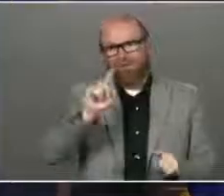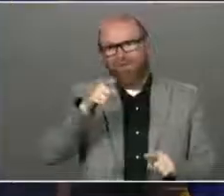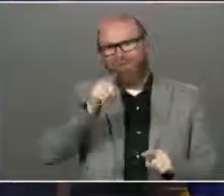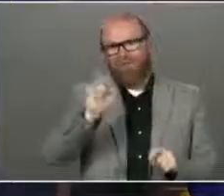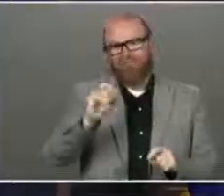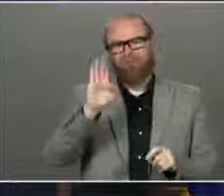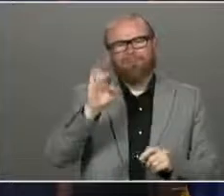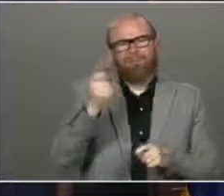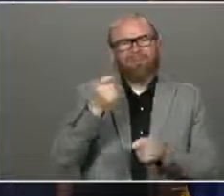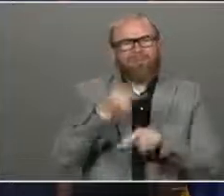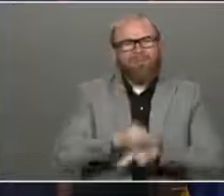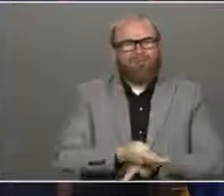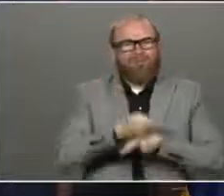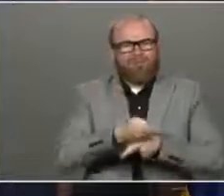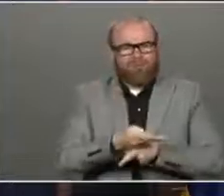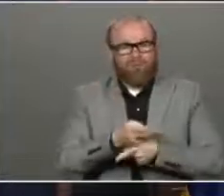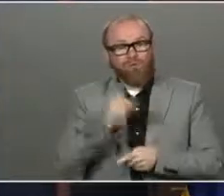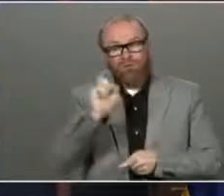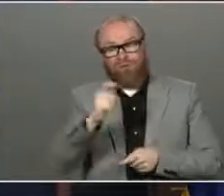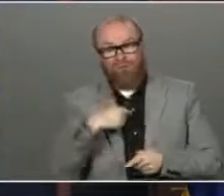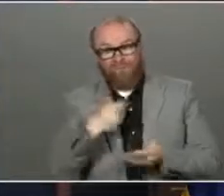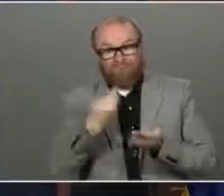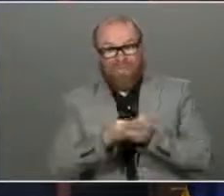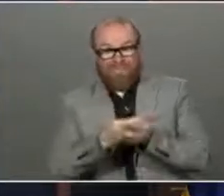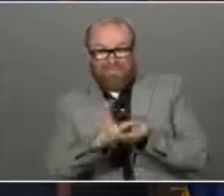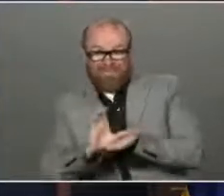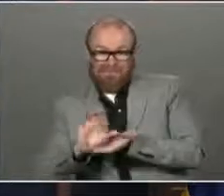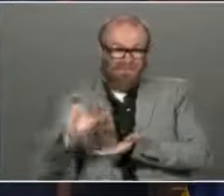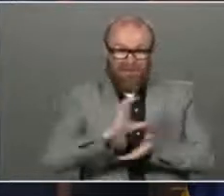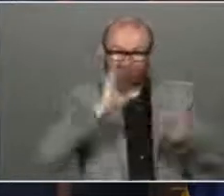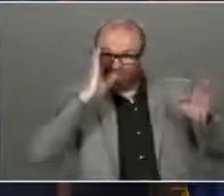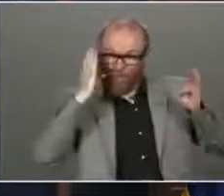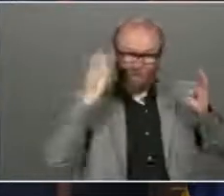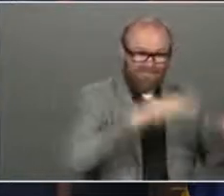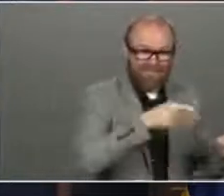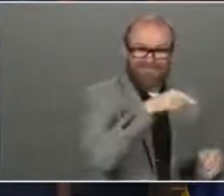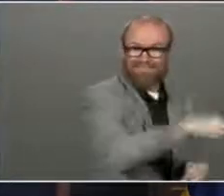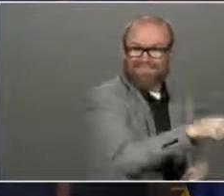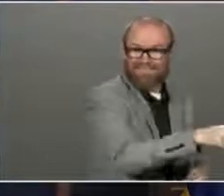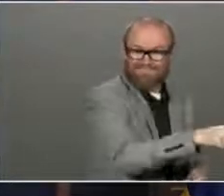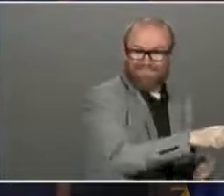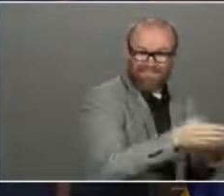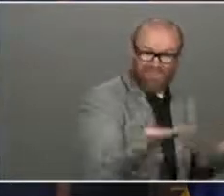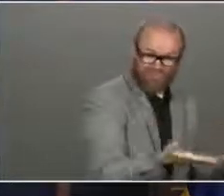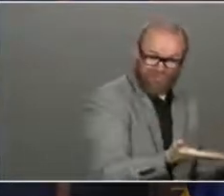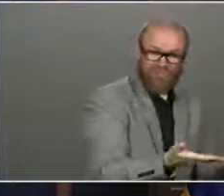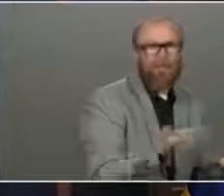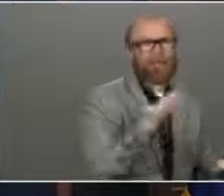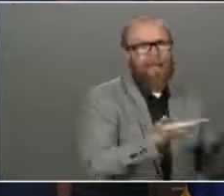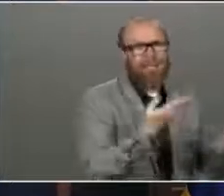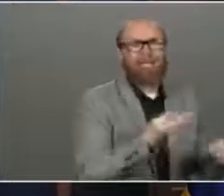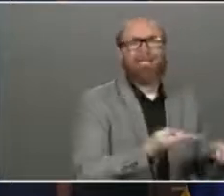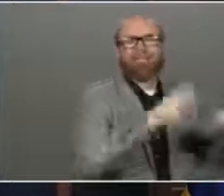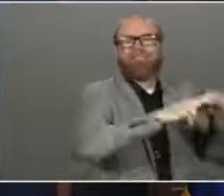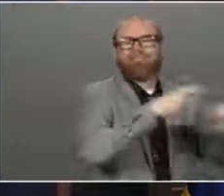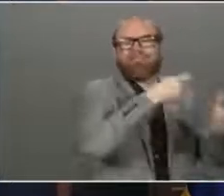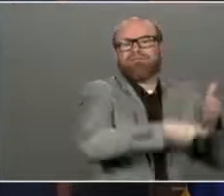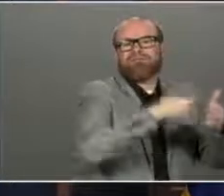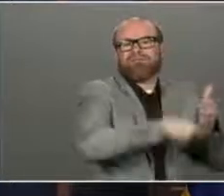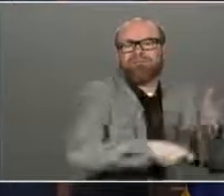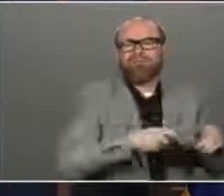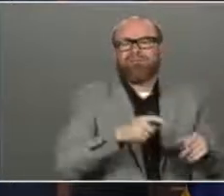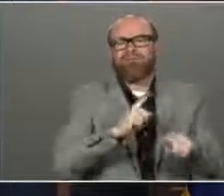because do you put more money into the, into the pipeline, into the system, which could increase inflation? But if you do it carefully,